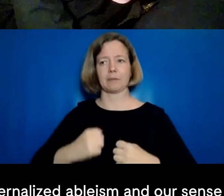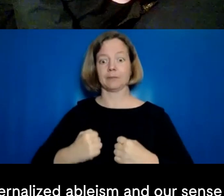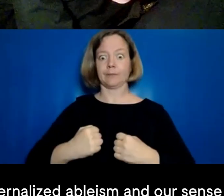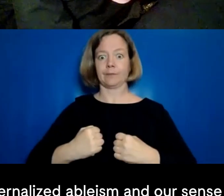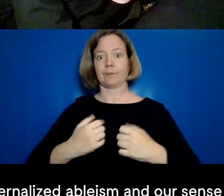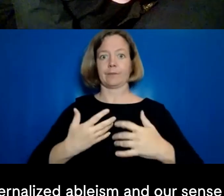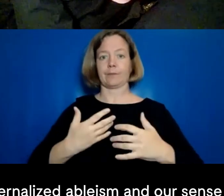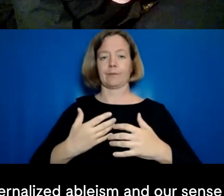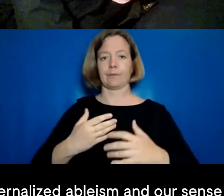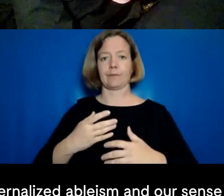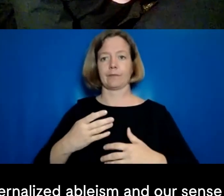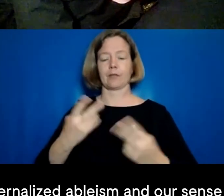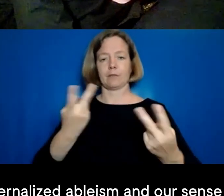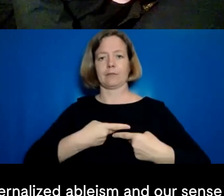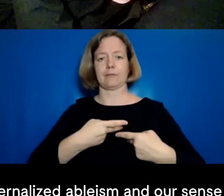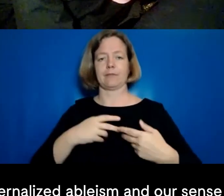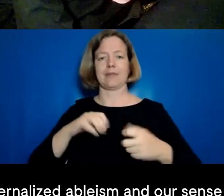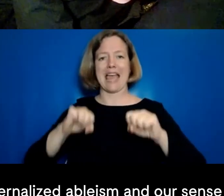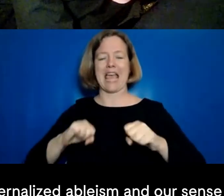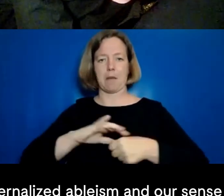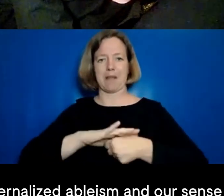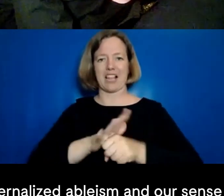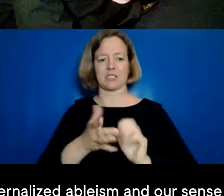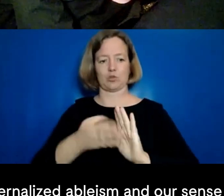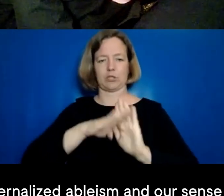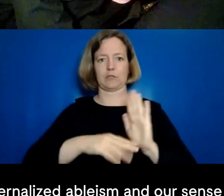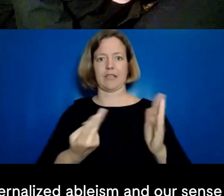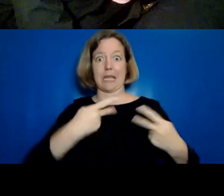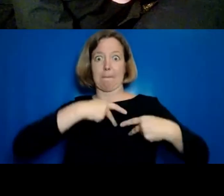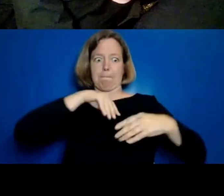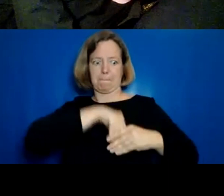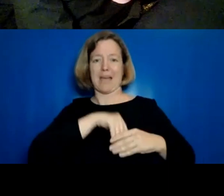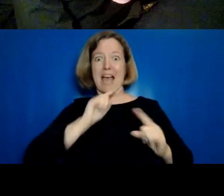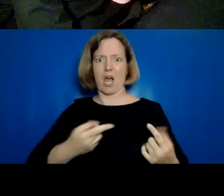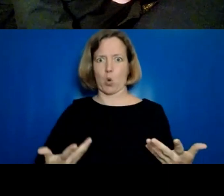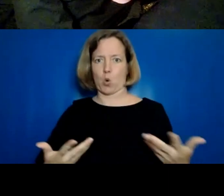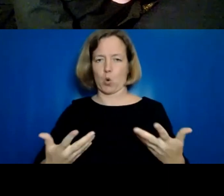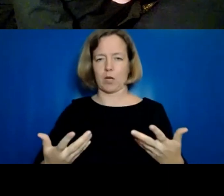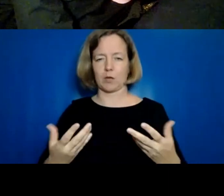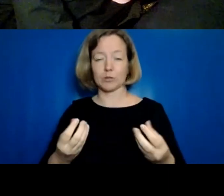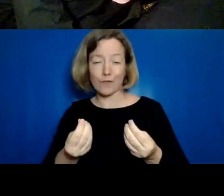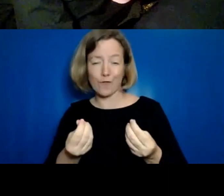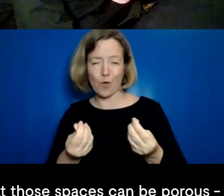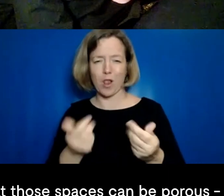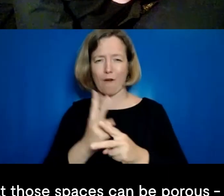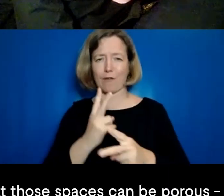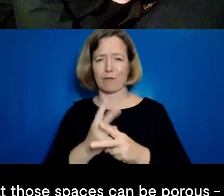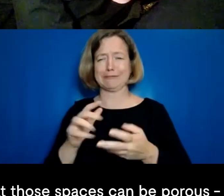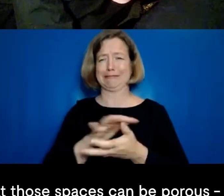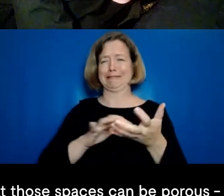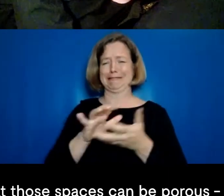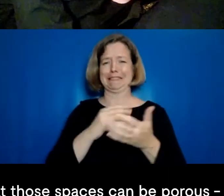be better than, and these are messy feelings, or messy situations. And I